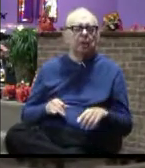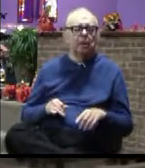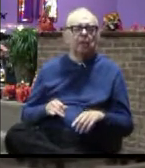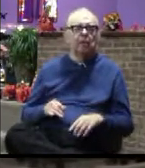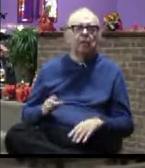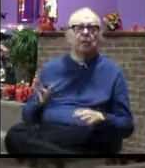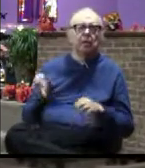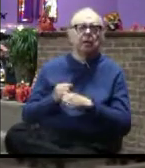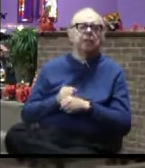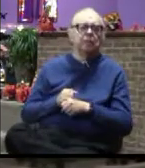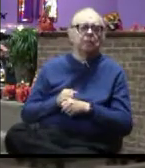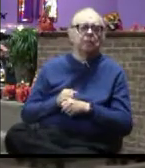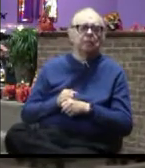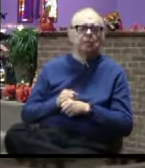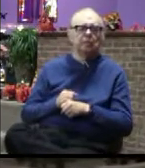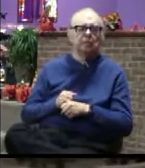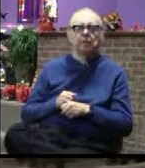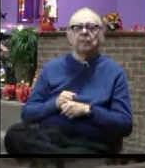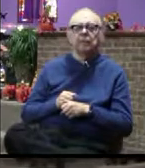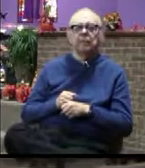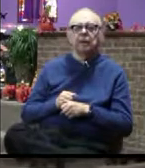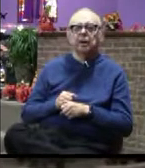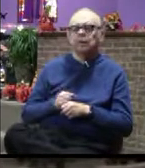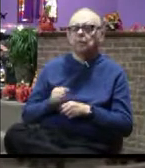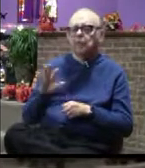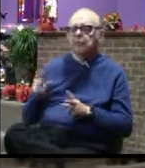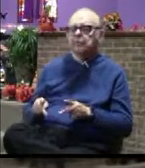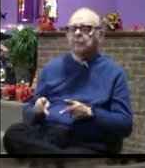because if I get if I get hold of the plan I will mess it up